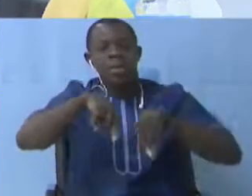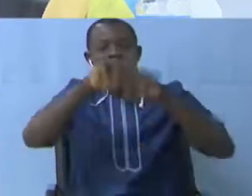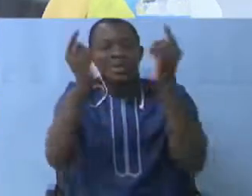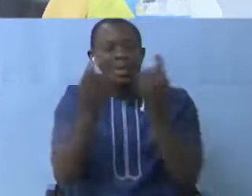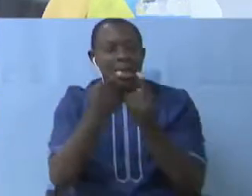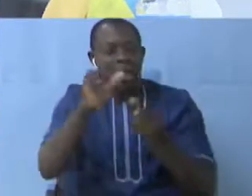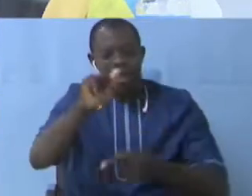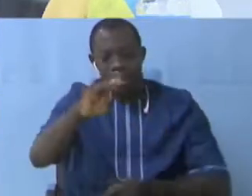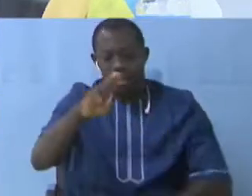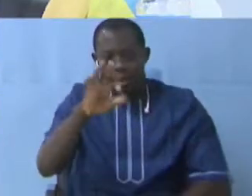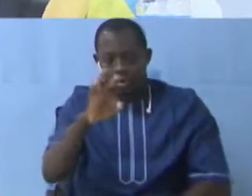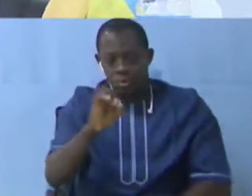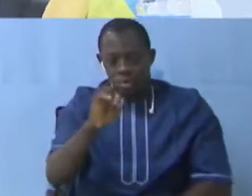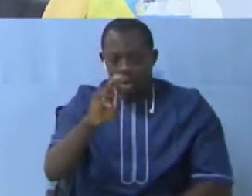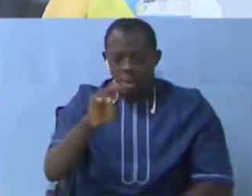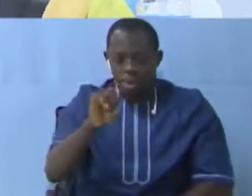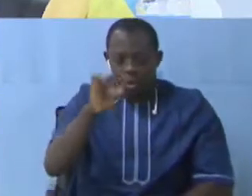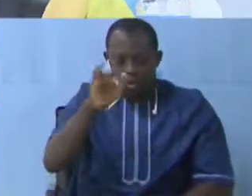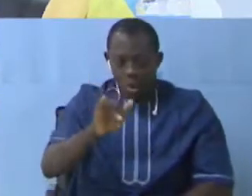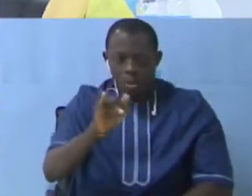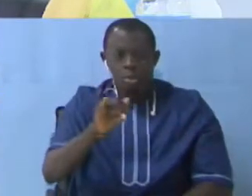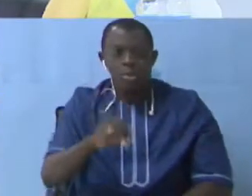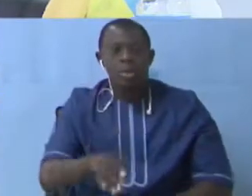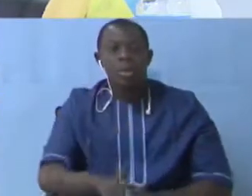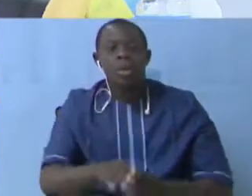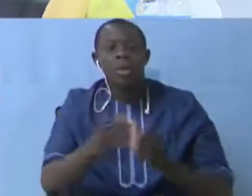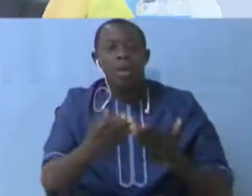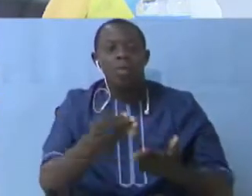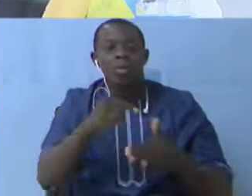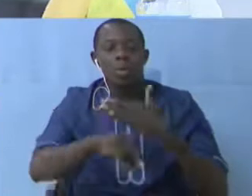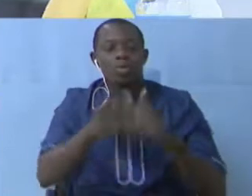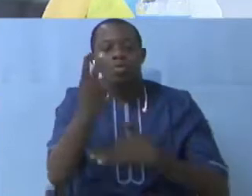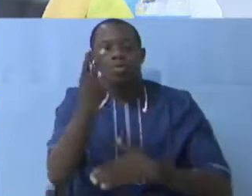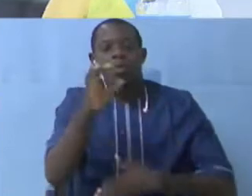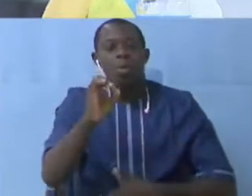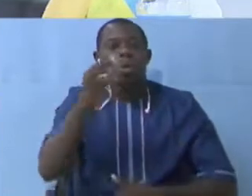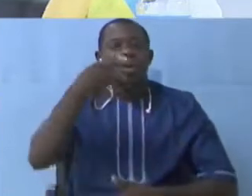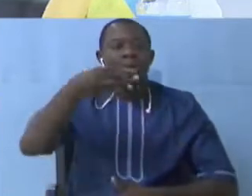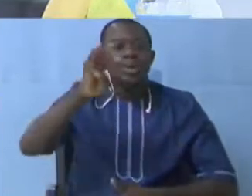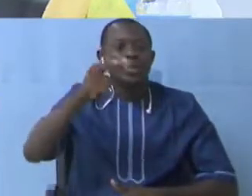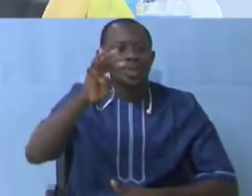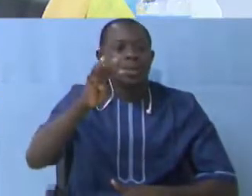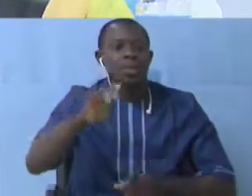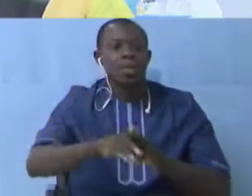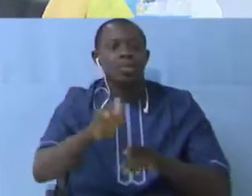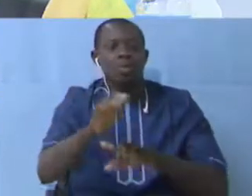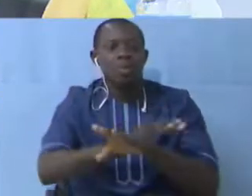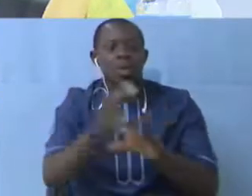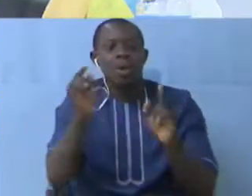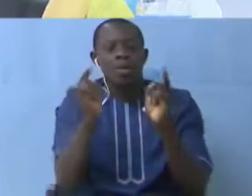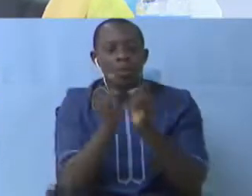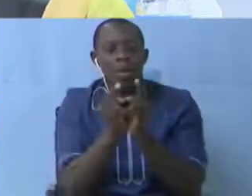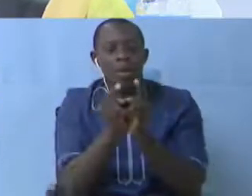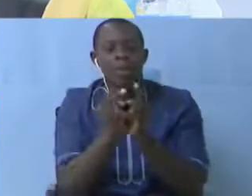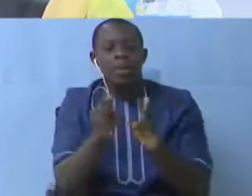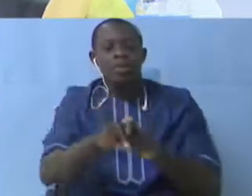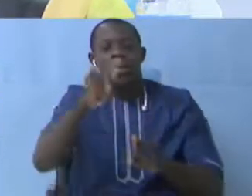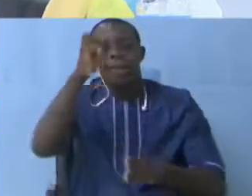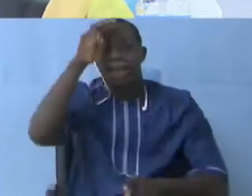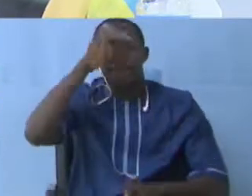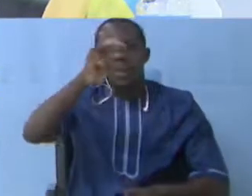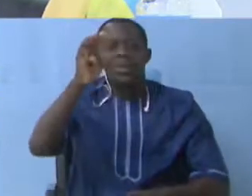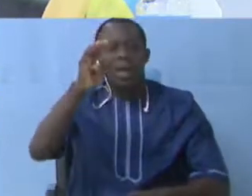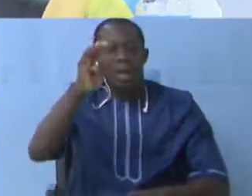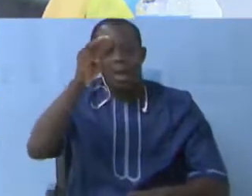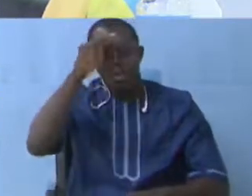general. In 2013, we met the attorney general then, Cheikh Tidiane Haidara. ci